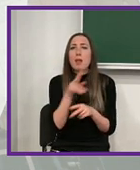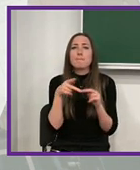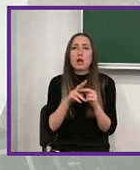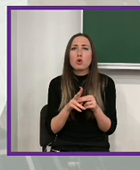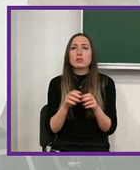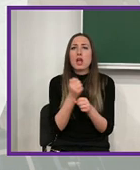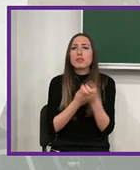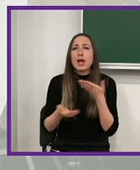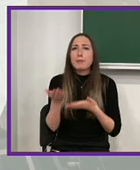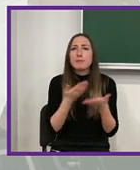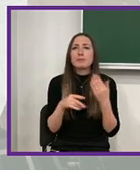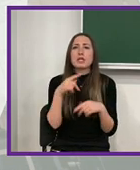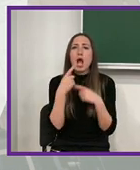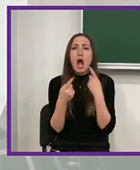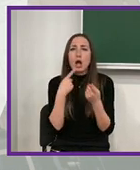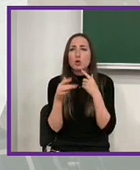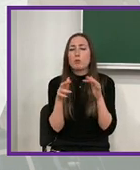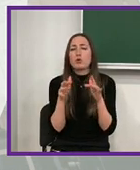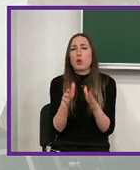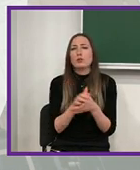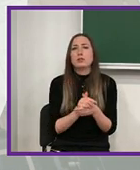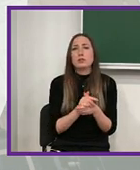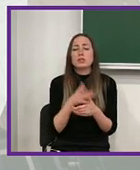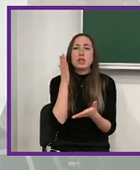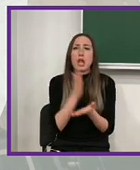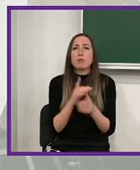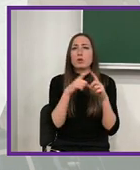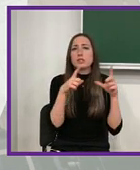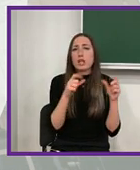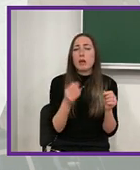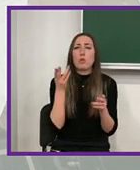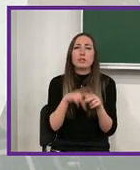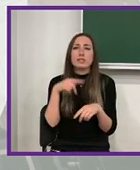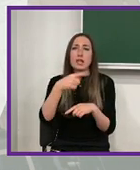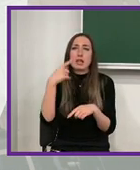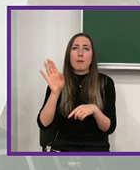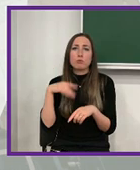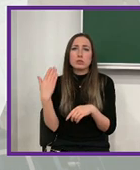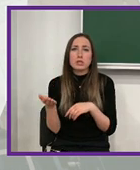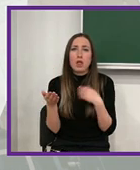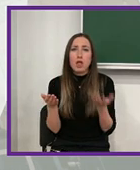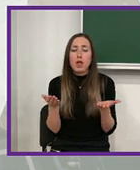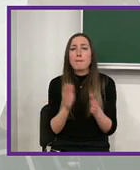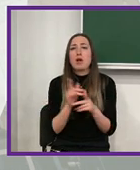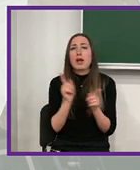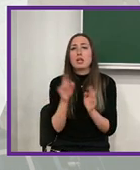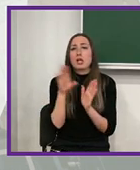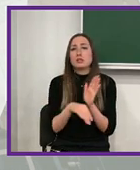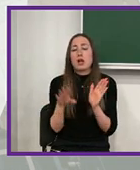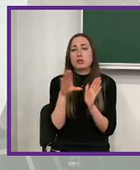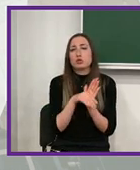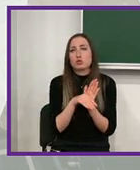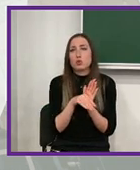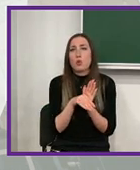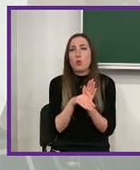or any organization for that matter and its affected or potentially affected stakeholders. And the aim of this